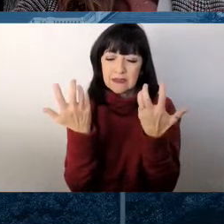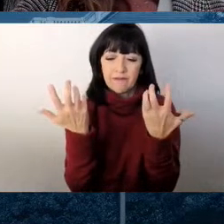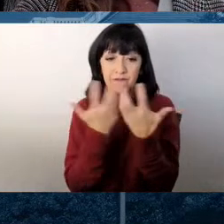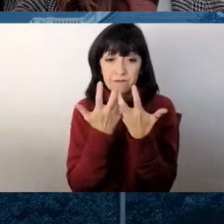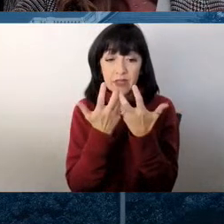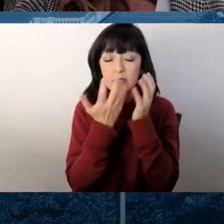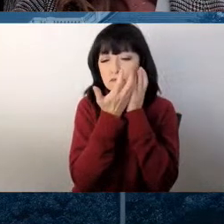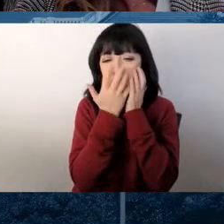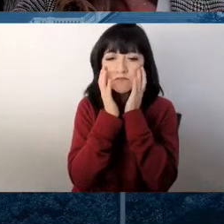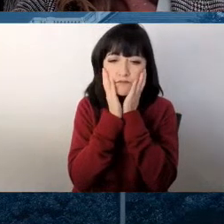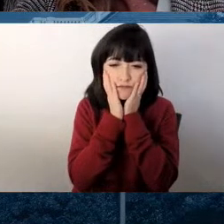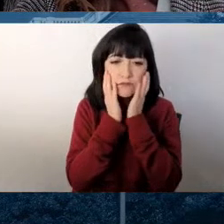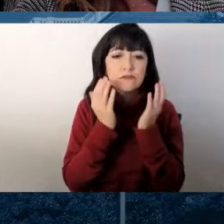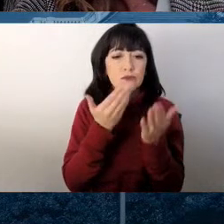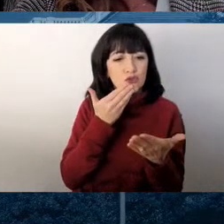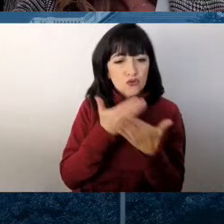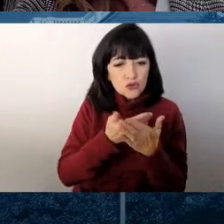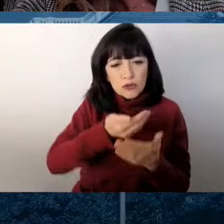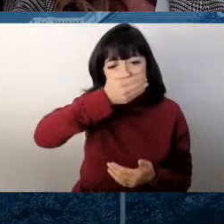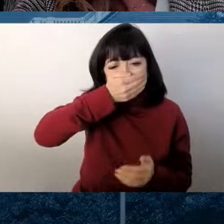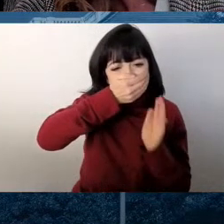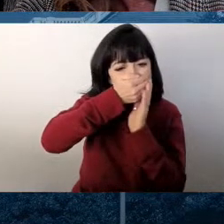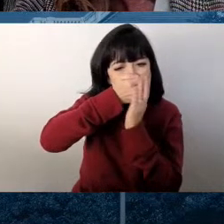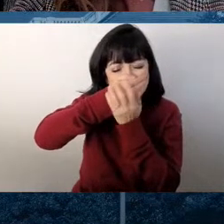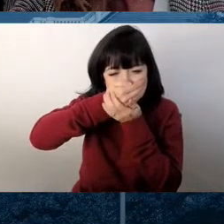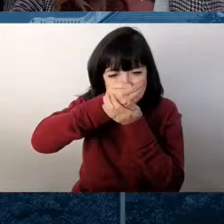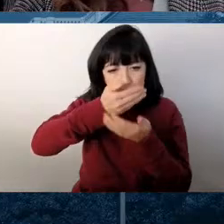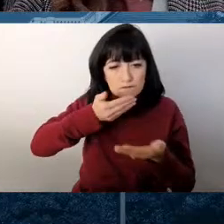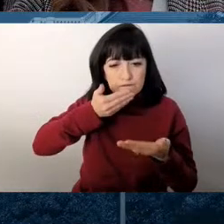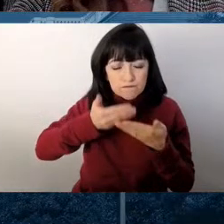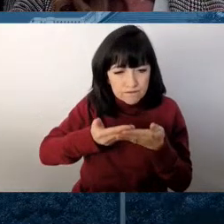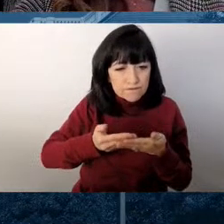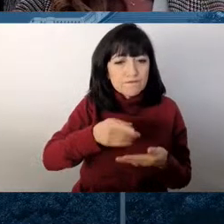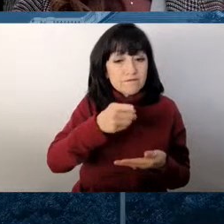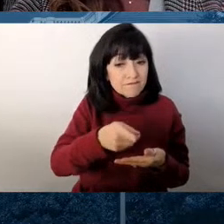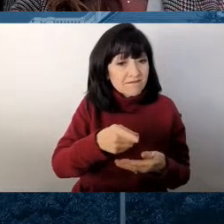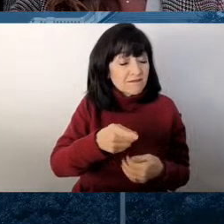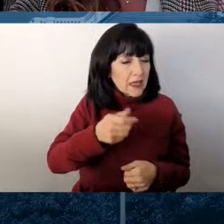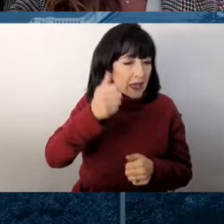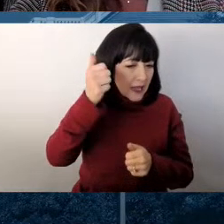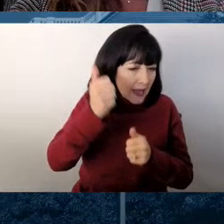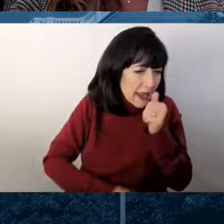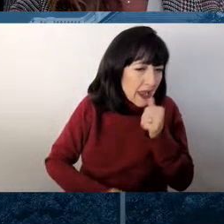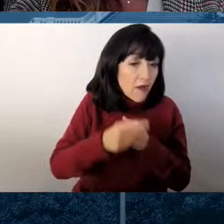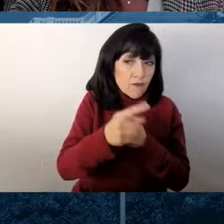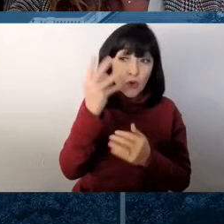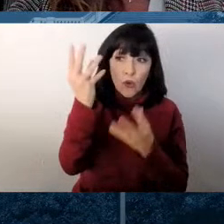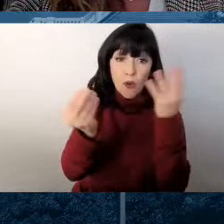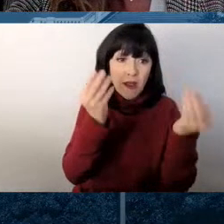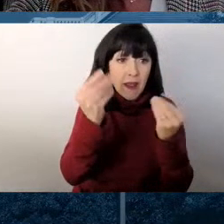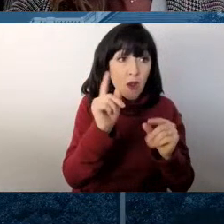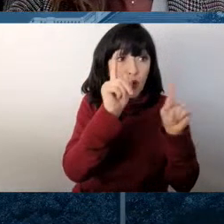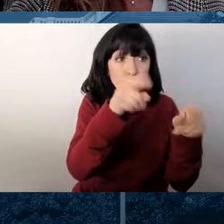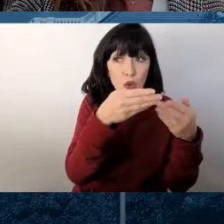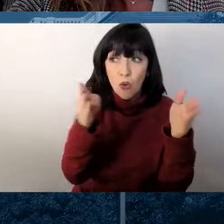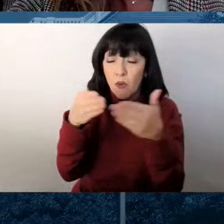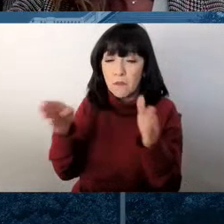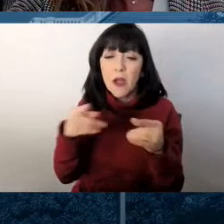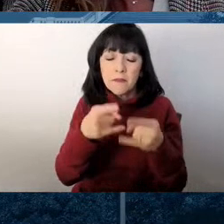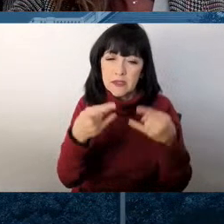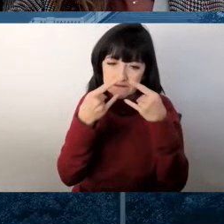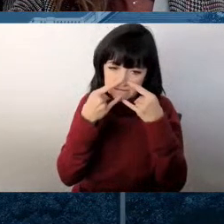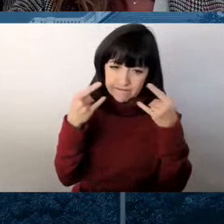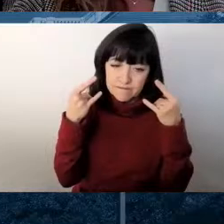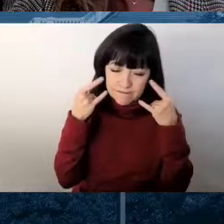that you will wear consistently and correctly every time. So while masks and respirators provide all